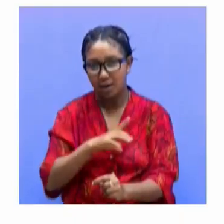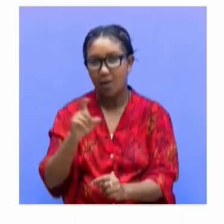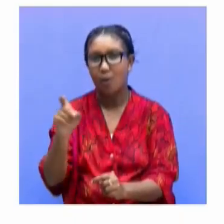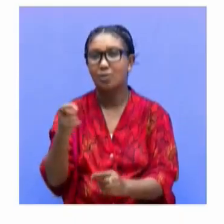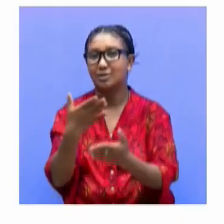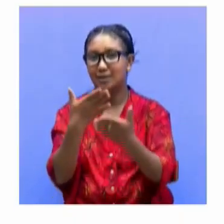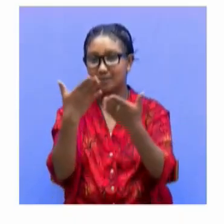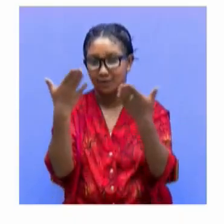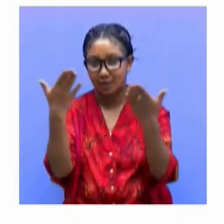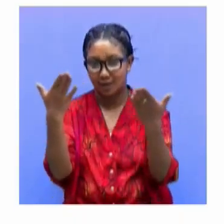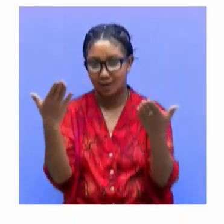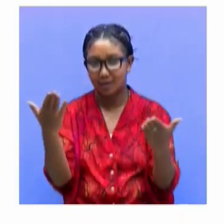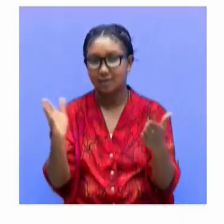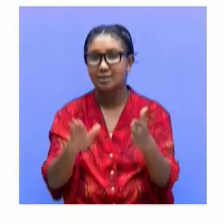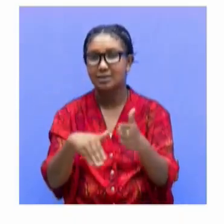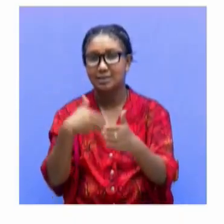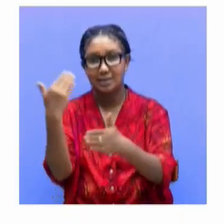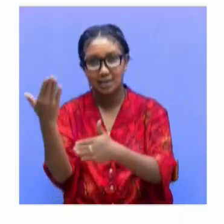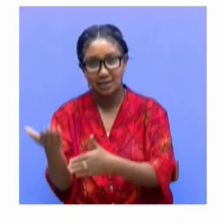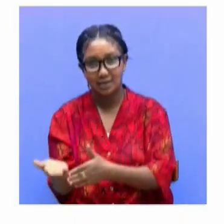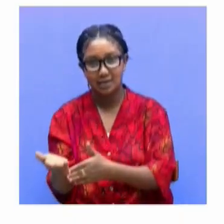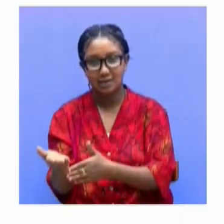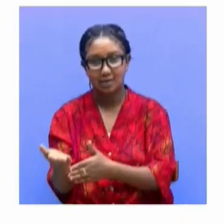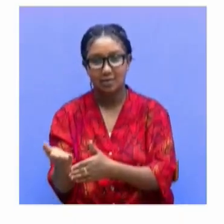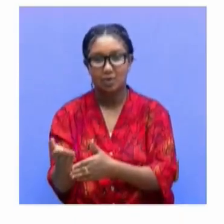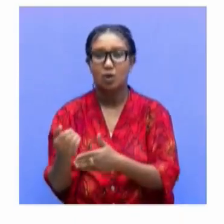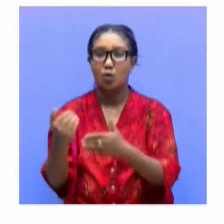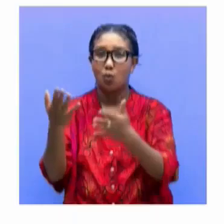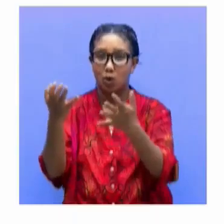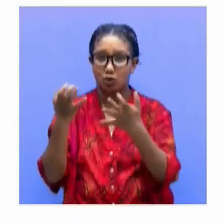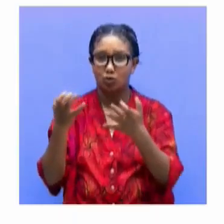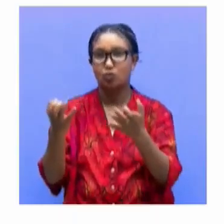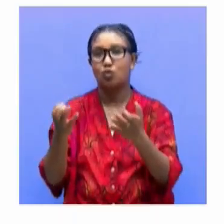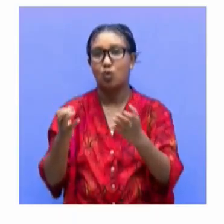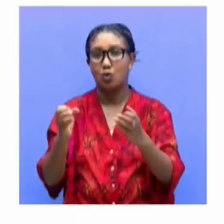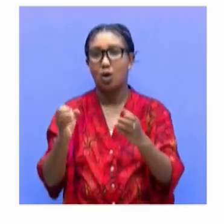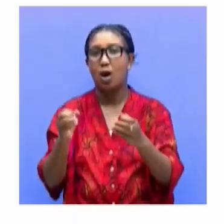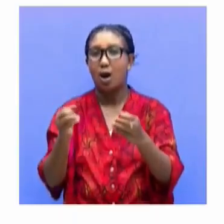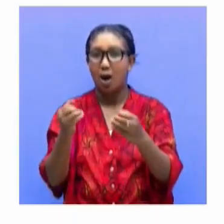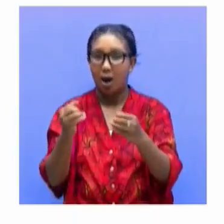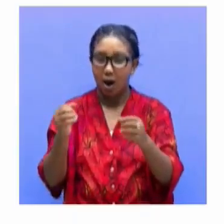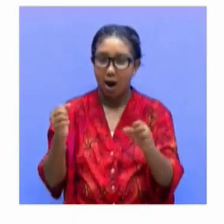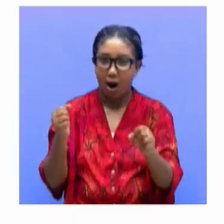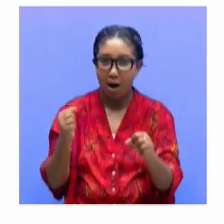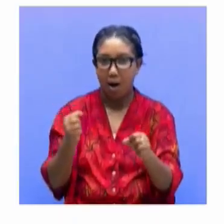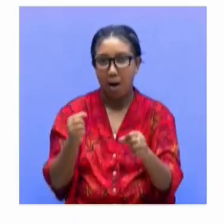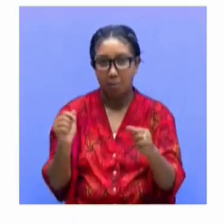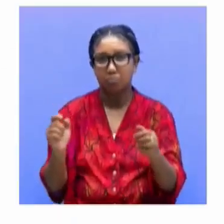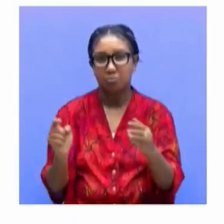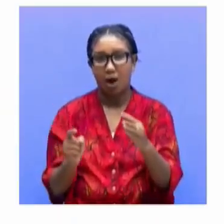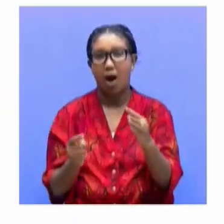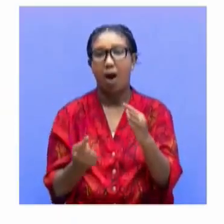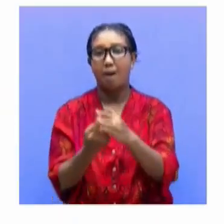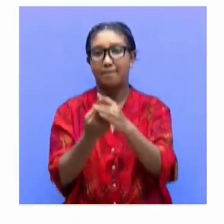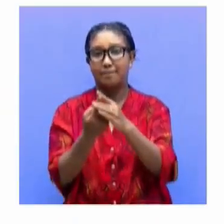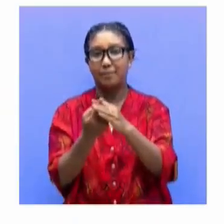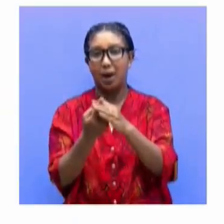something, then wanted or happened, wanted